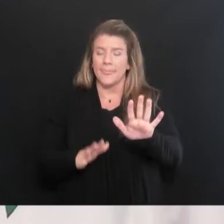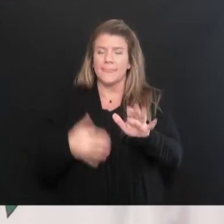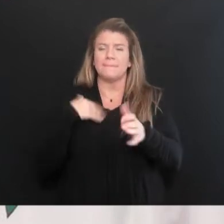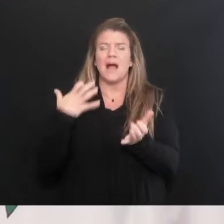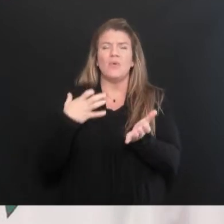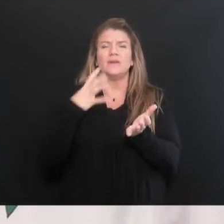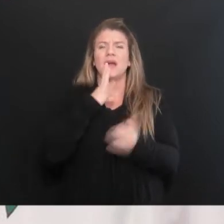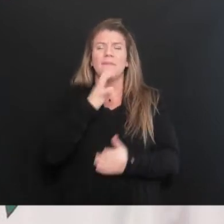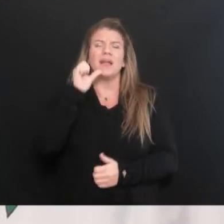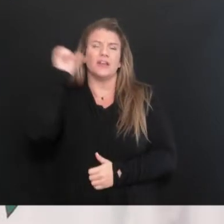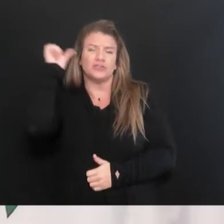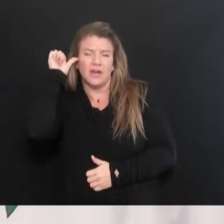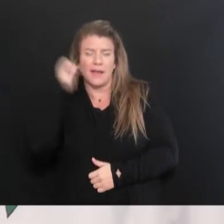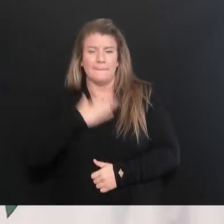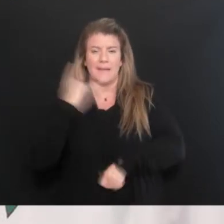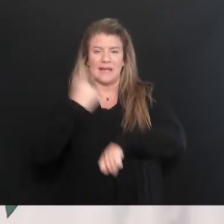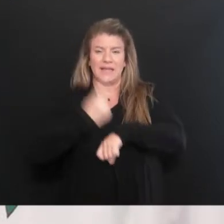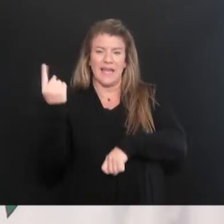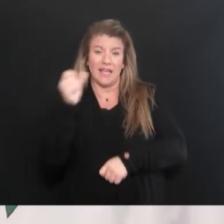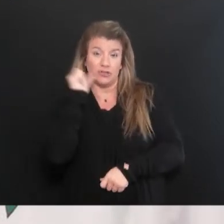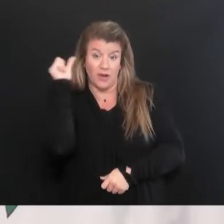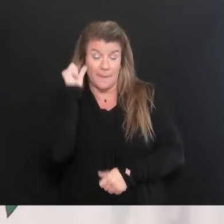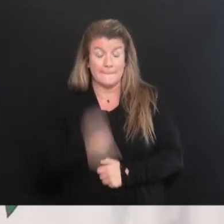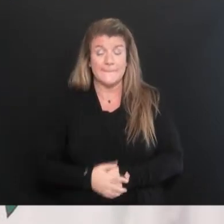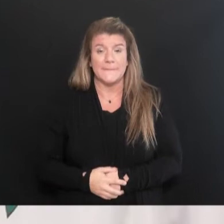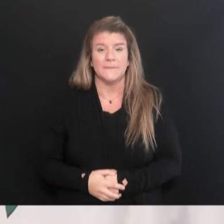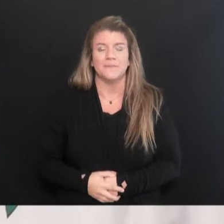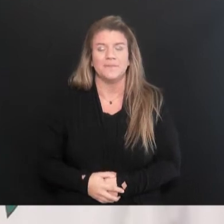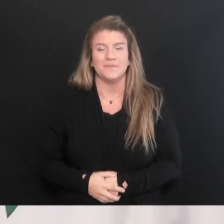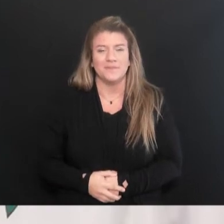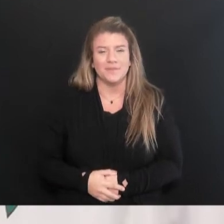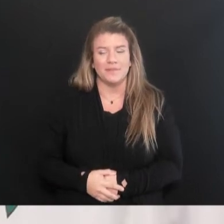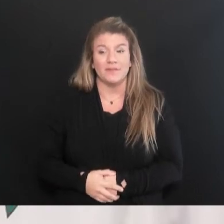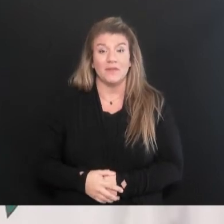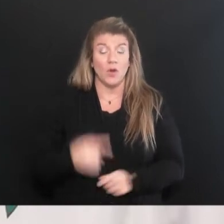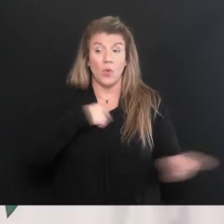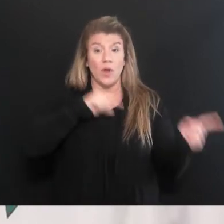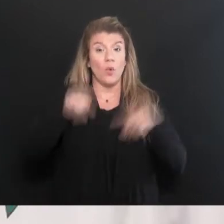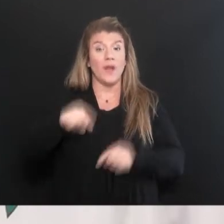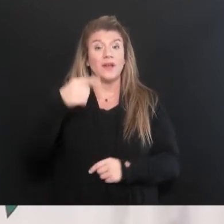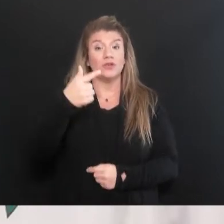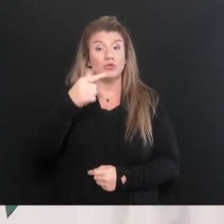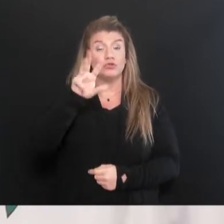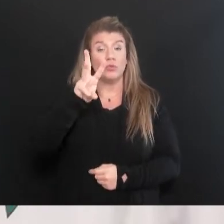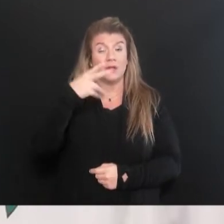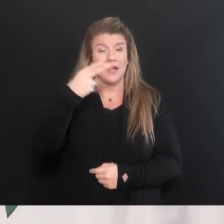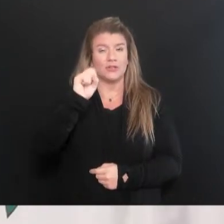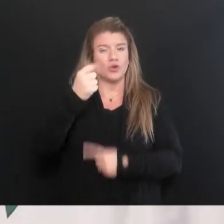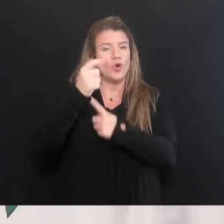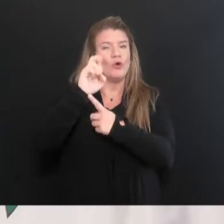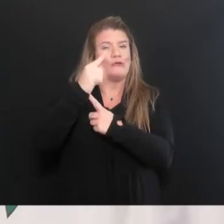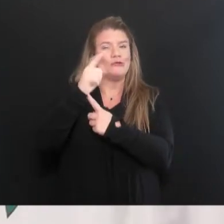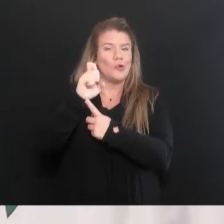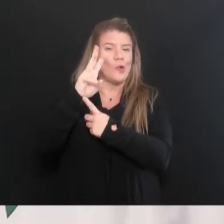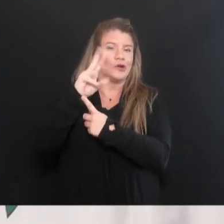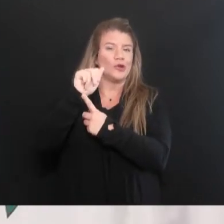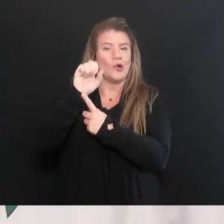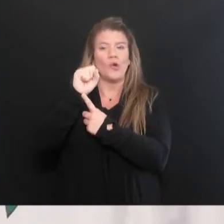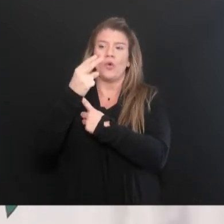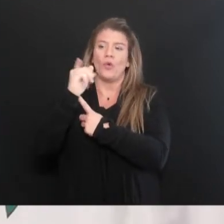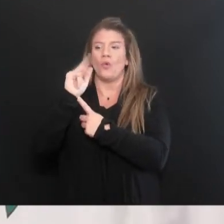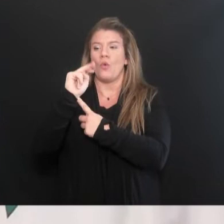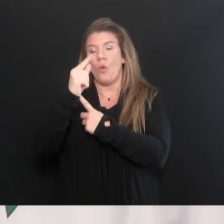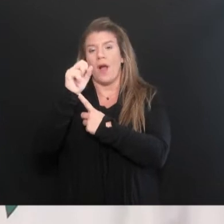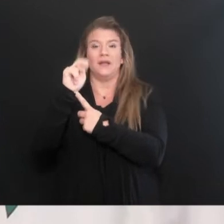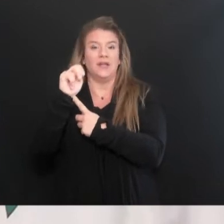and my day. You know, we started off at George Washington High School, and you know,